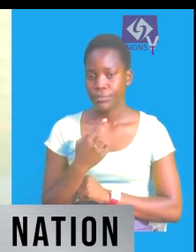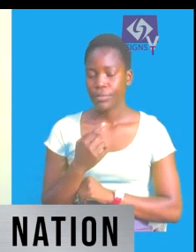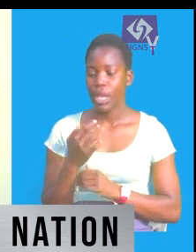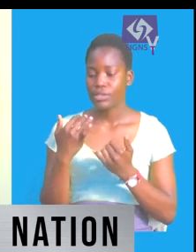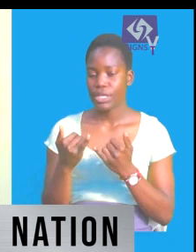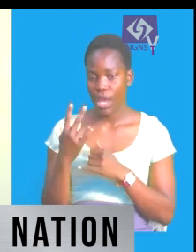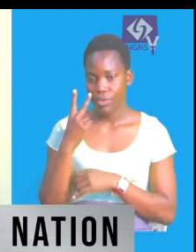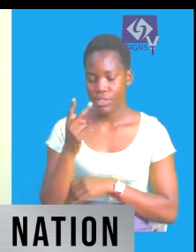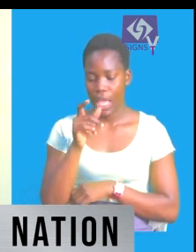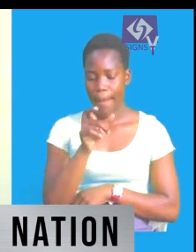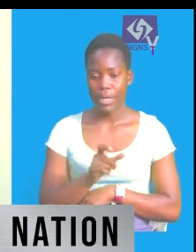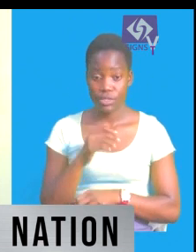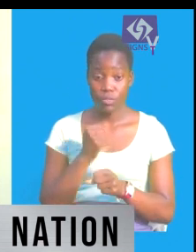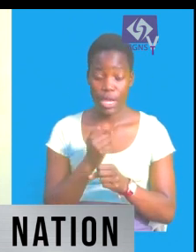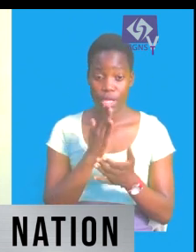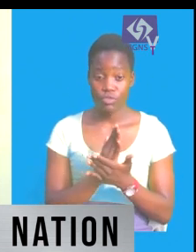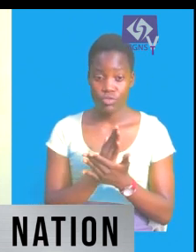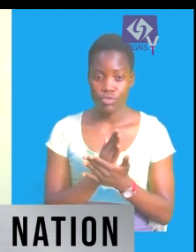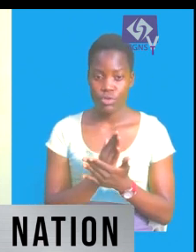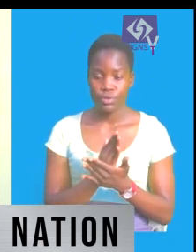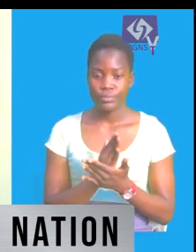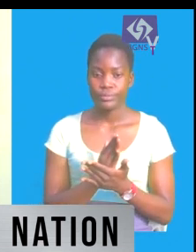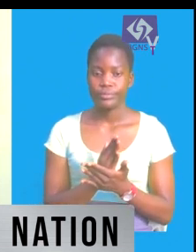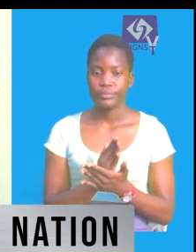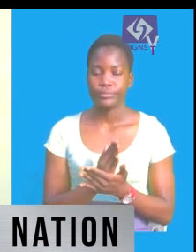find that someone is working,